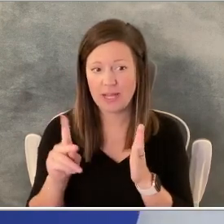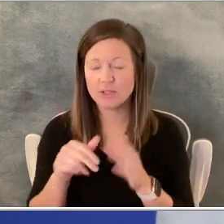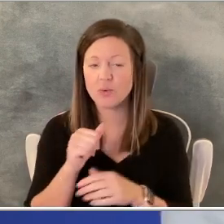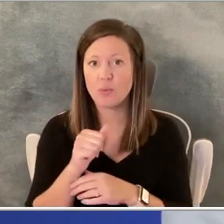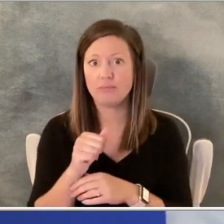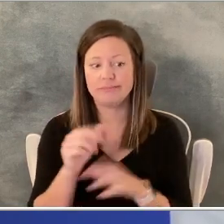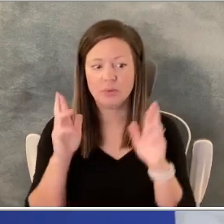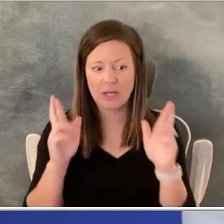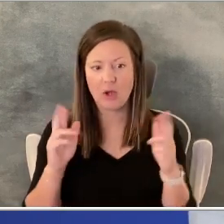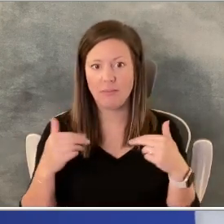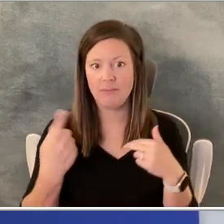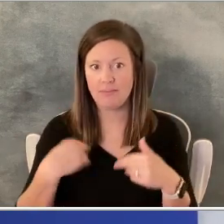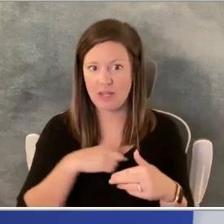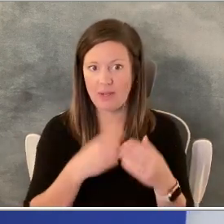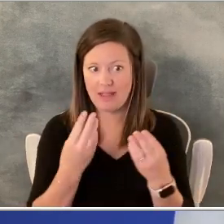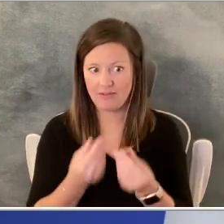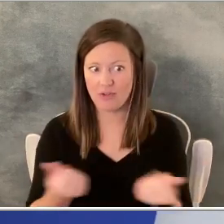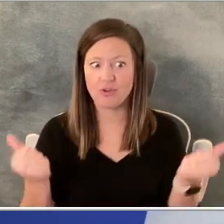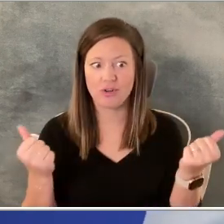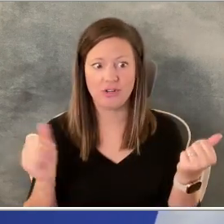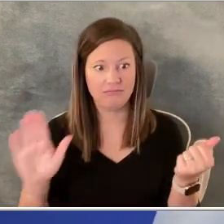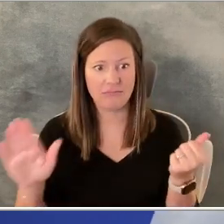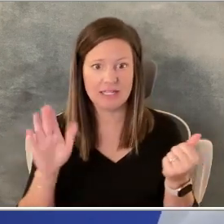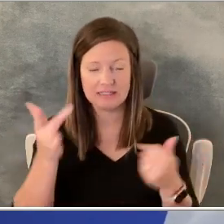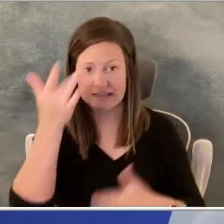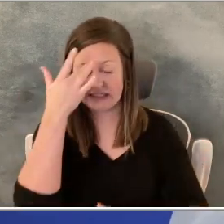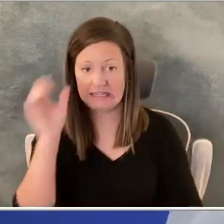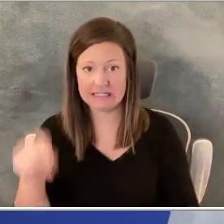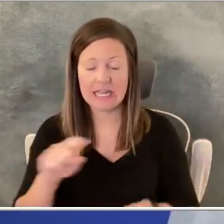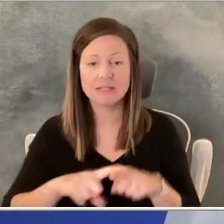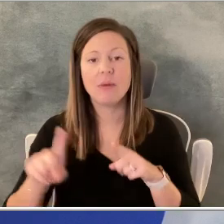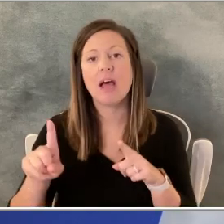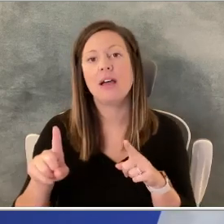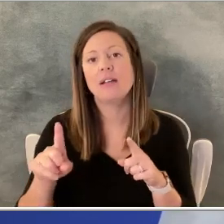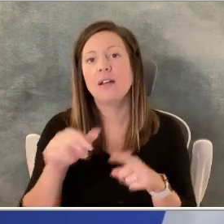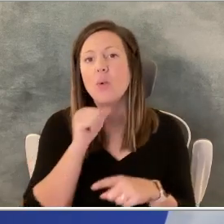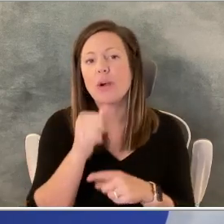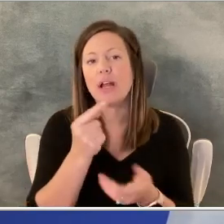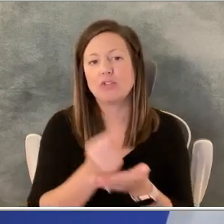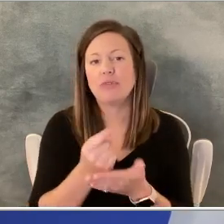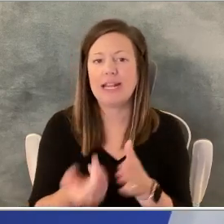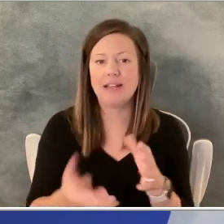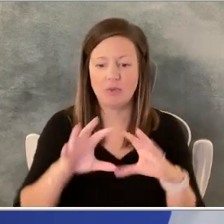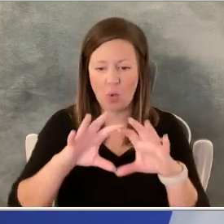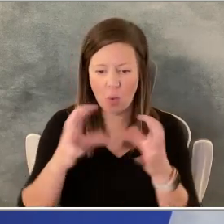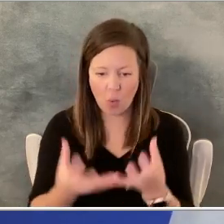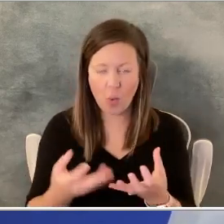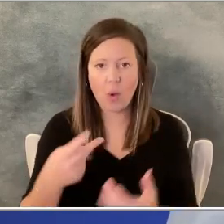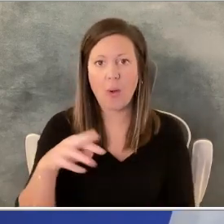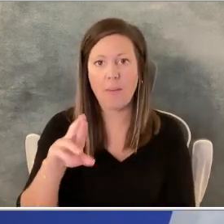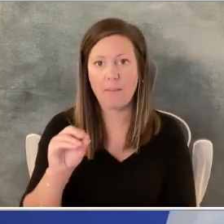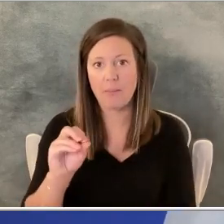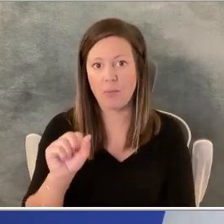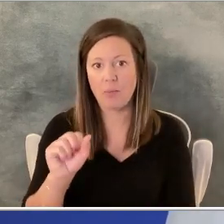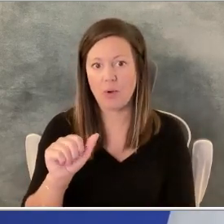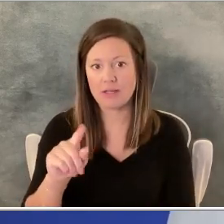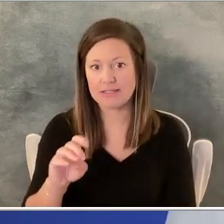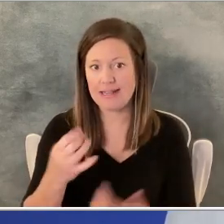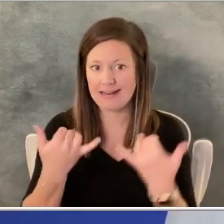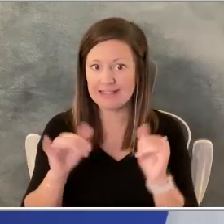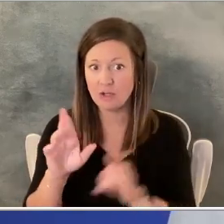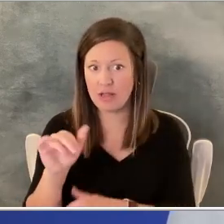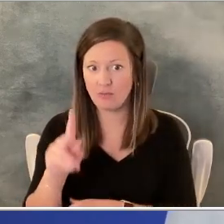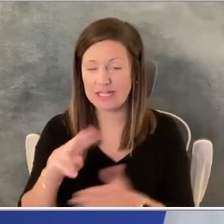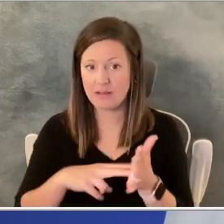cured kind of his disease. But when we think about it, because we're not treating the whole prostate and the rest of the prostate remains at risk, we have to be diligent and stay on top